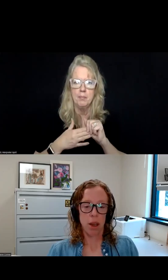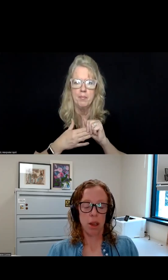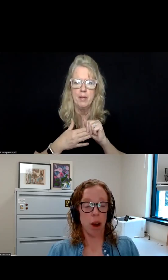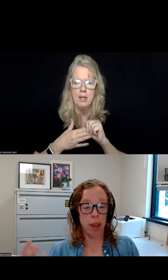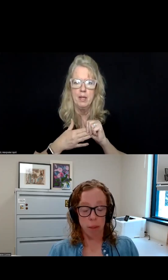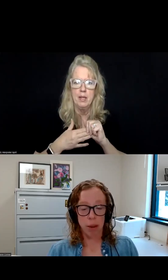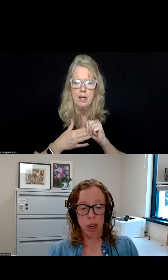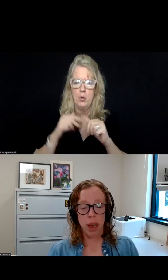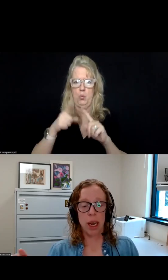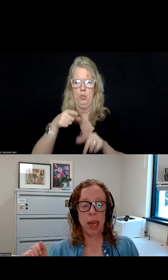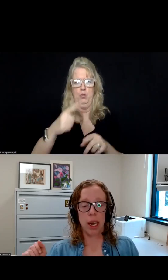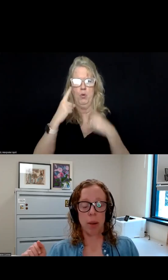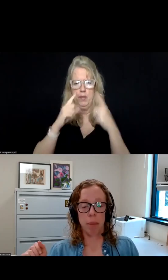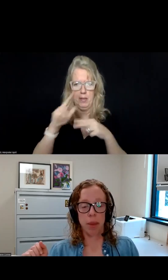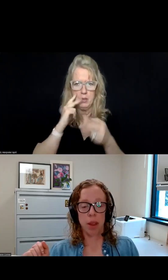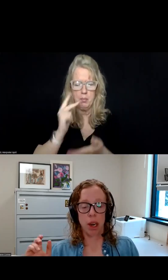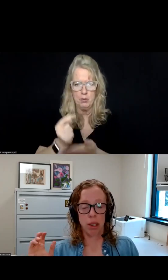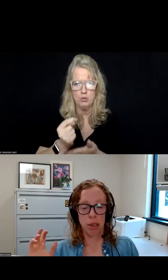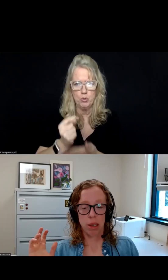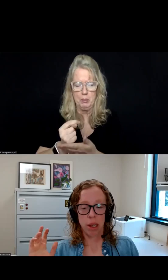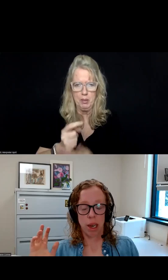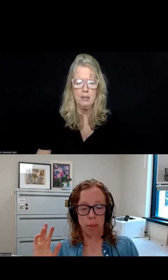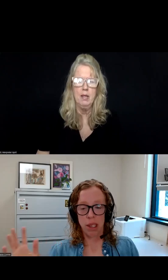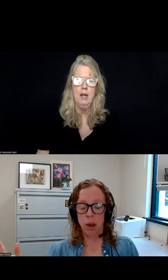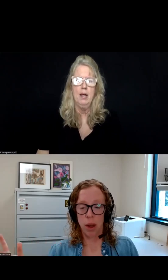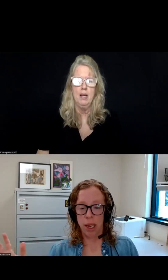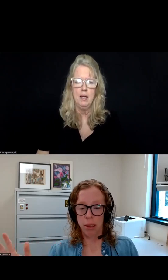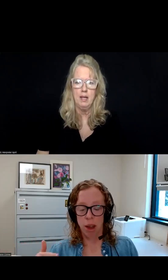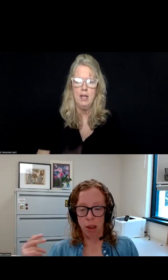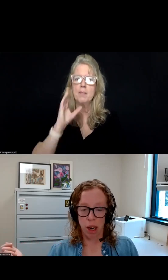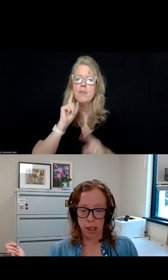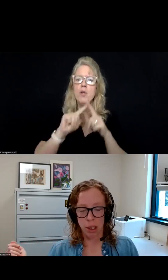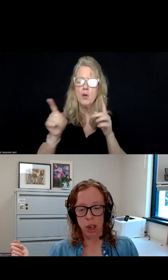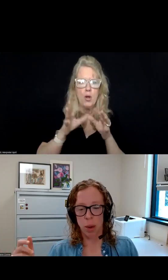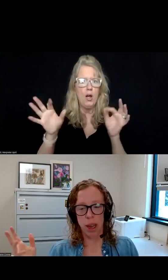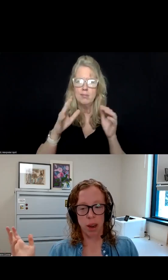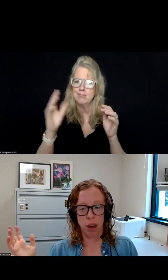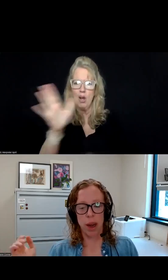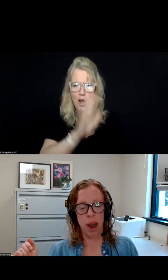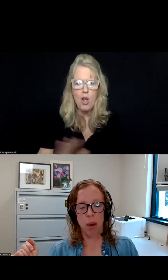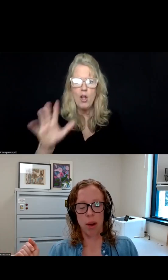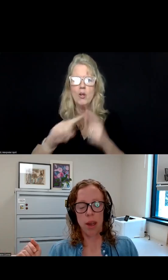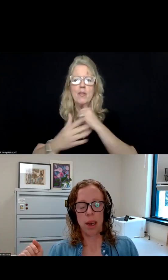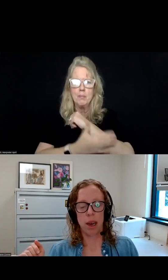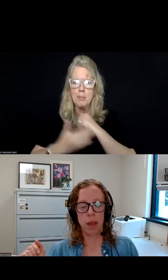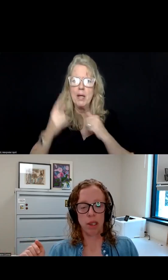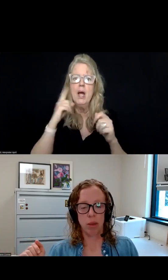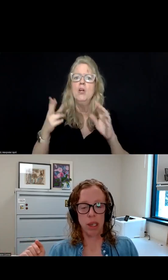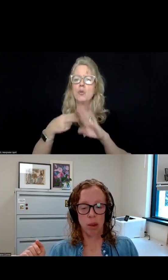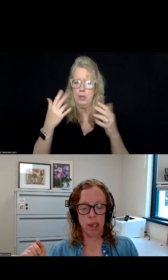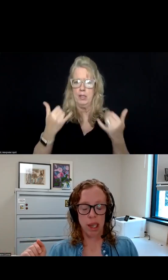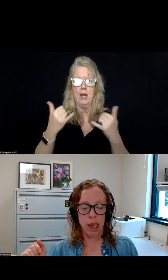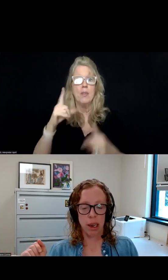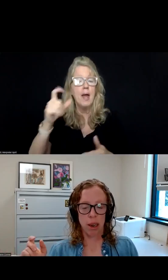when you are thinking about treatment, there's state quit lines all across the country. 1-800-QUIT-NOW is